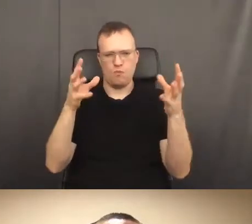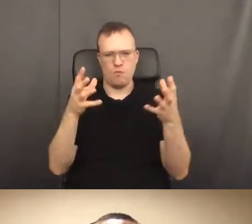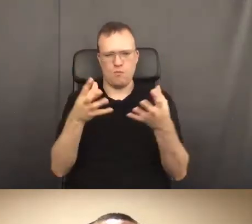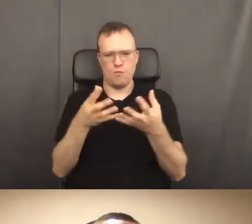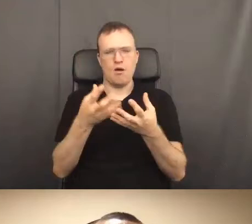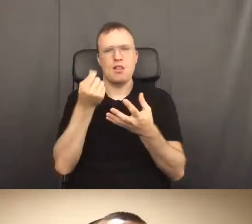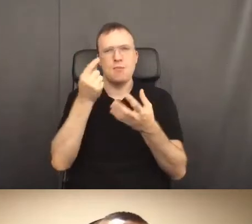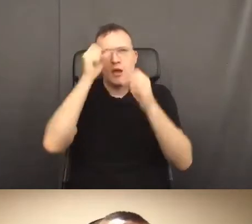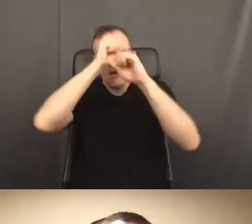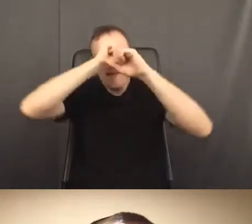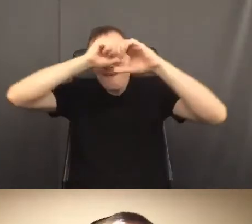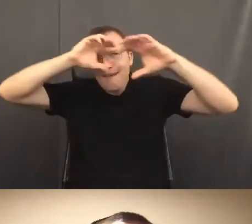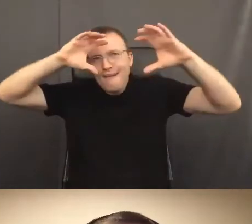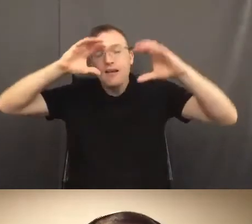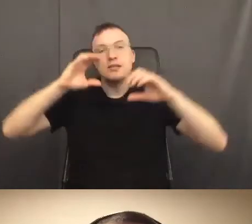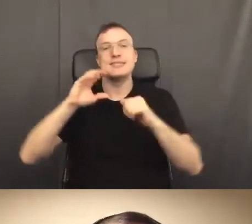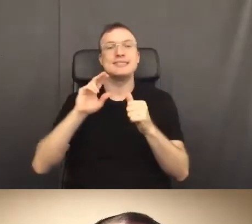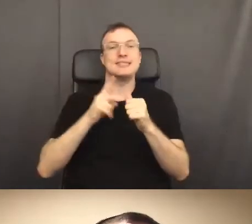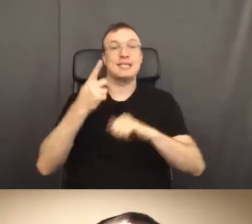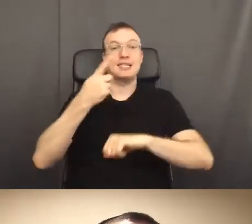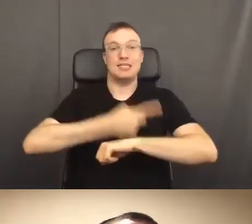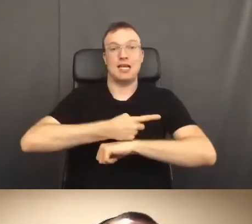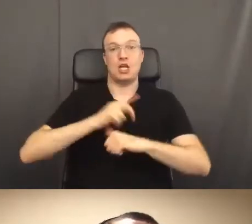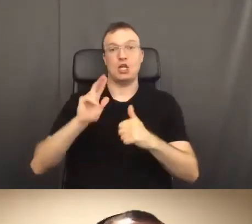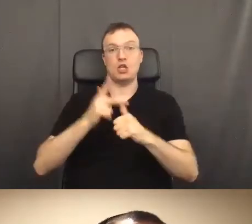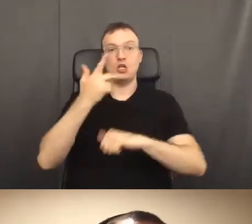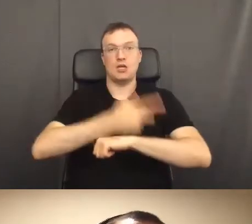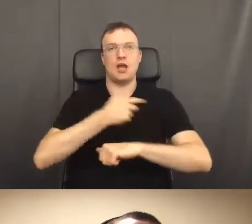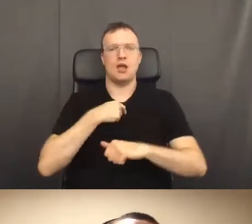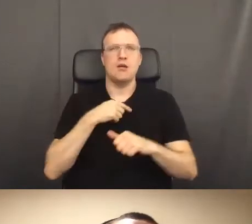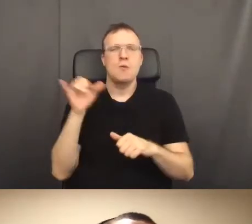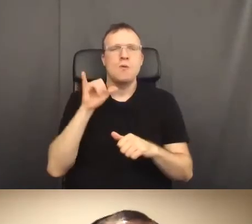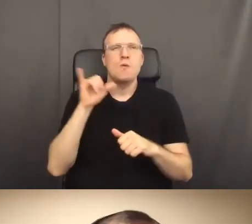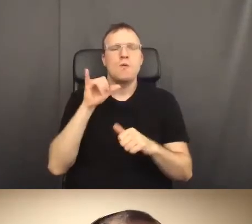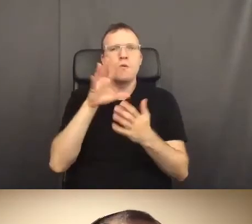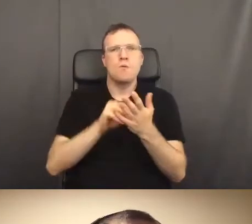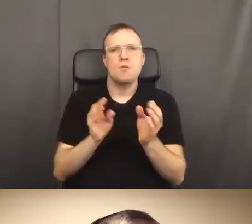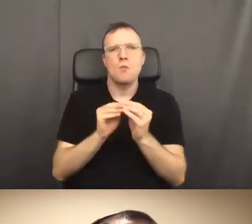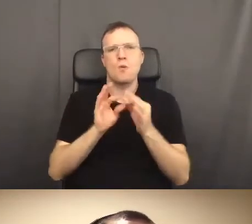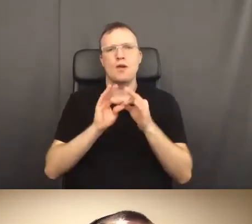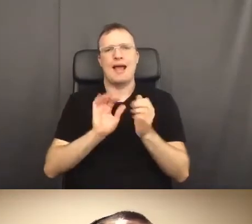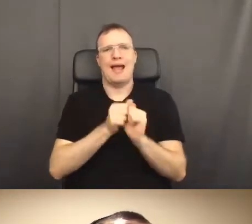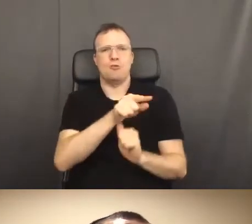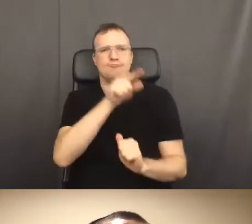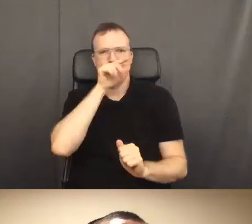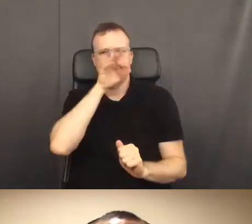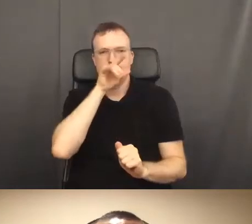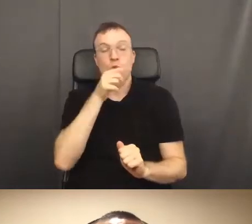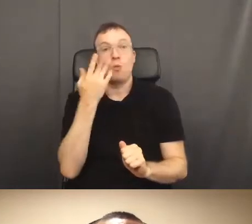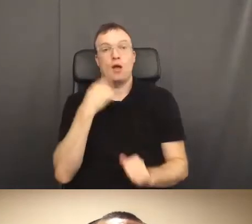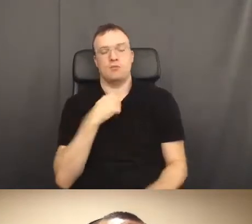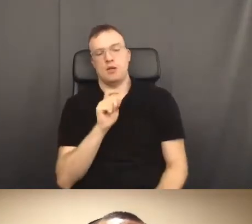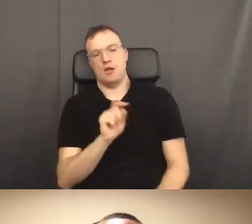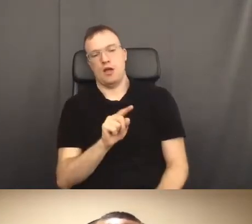it. And by the second and third day, I was also learning how he speaks. So because I would ask questions